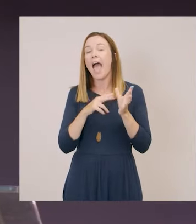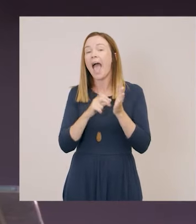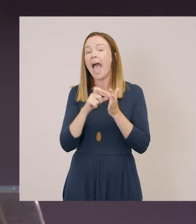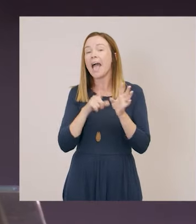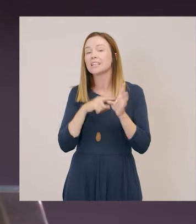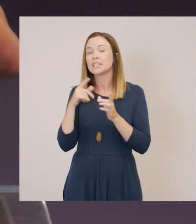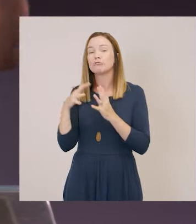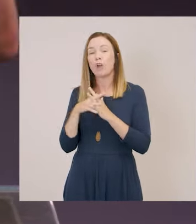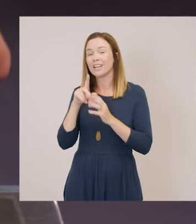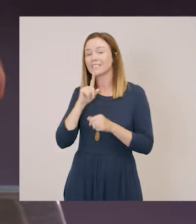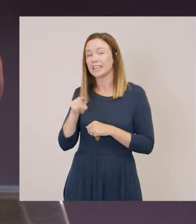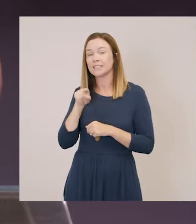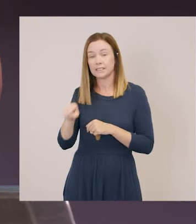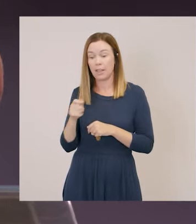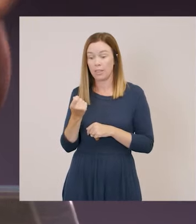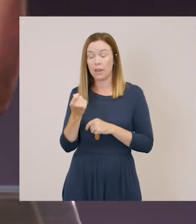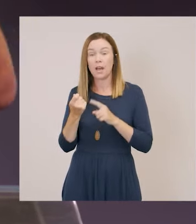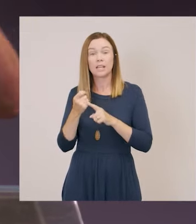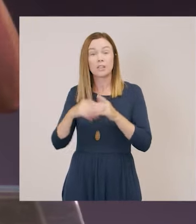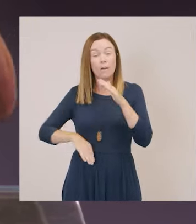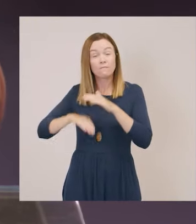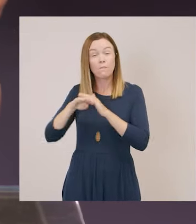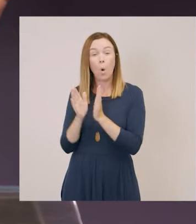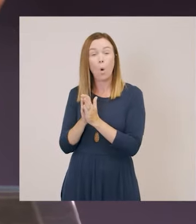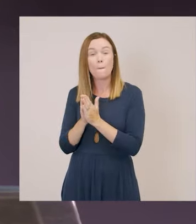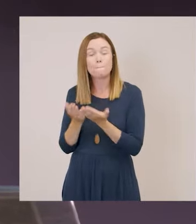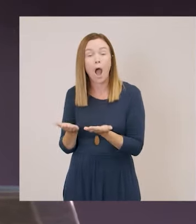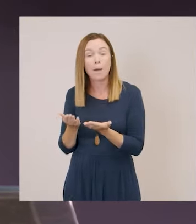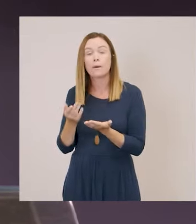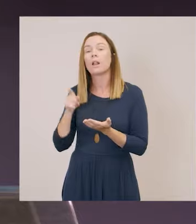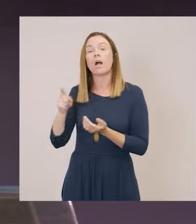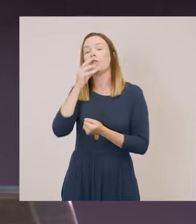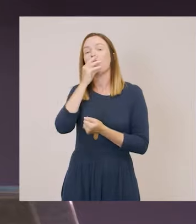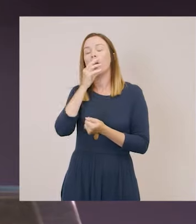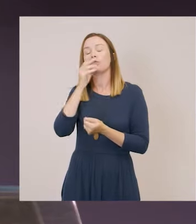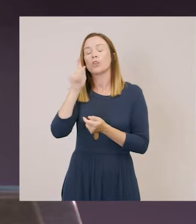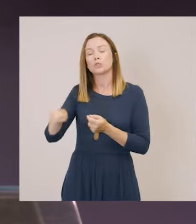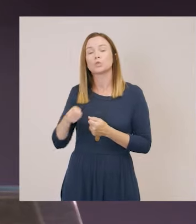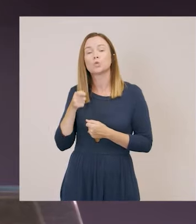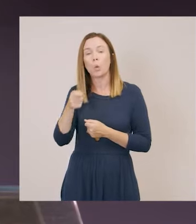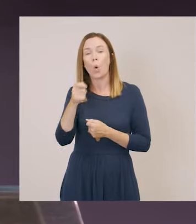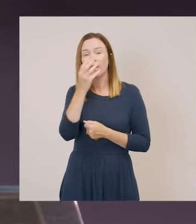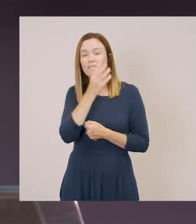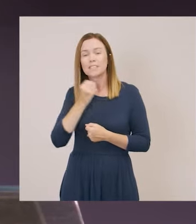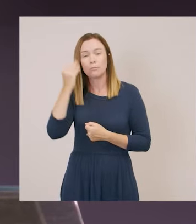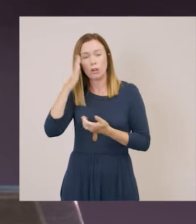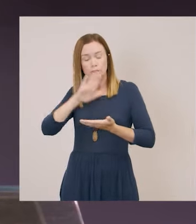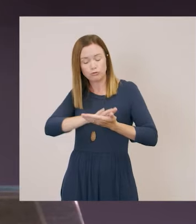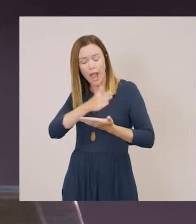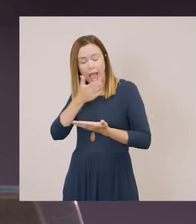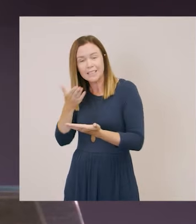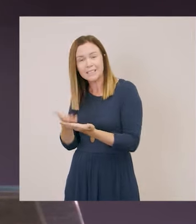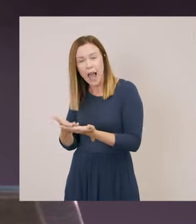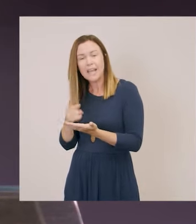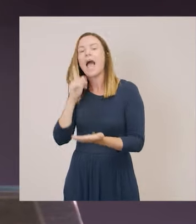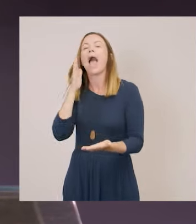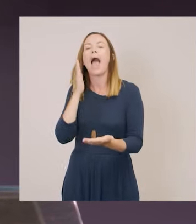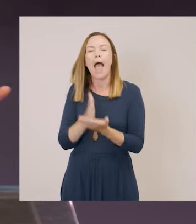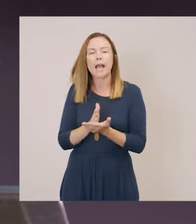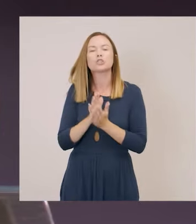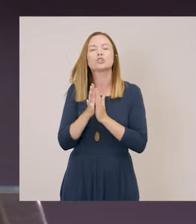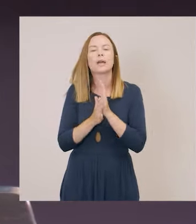is not the whole of the Word of God. It's not the whole of the Bible. Actually, the translation and reading it, he's saying the sword of the Spirit